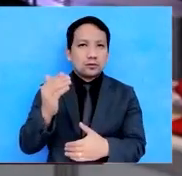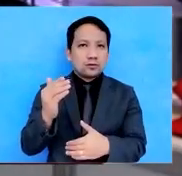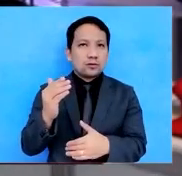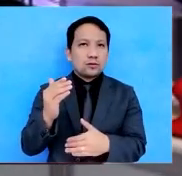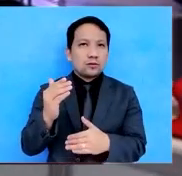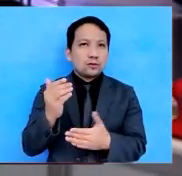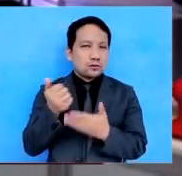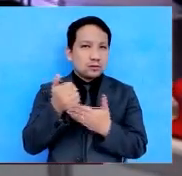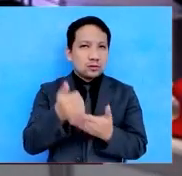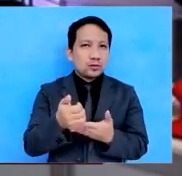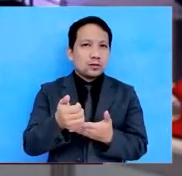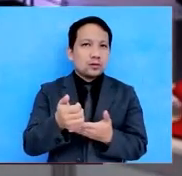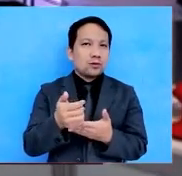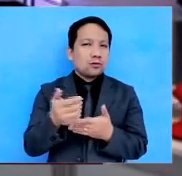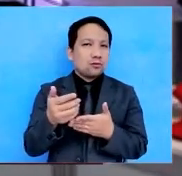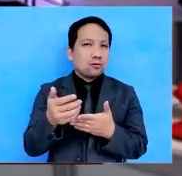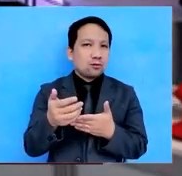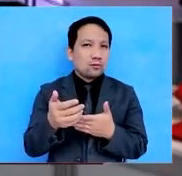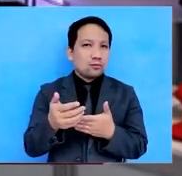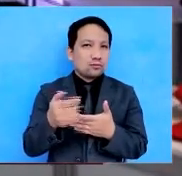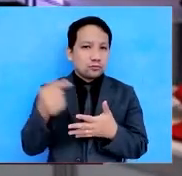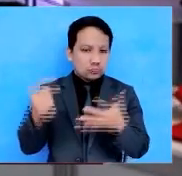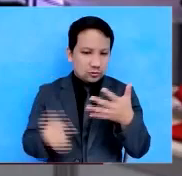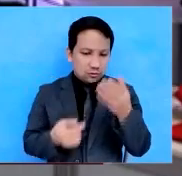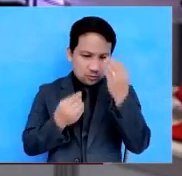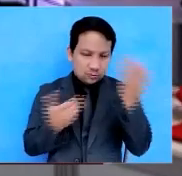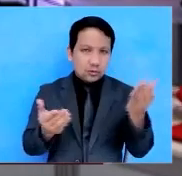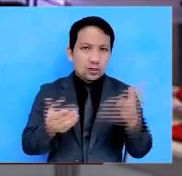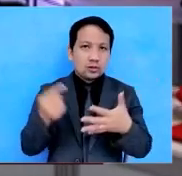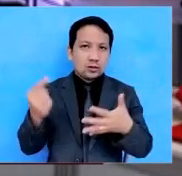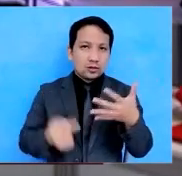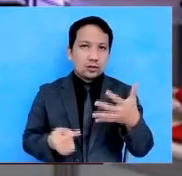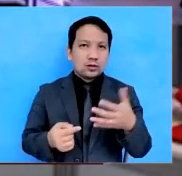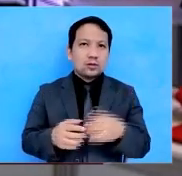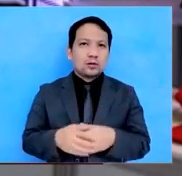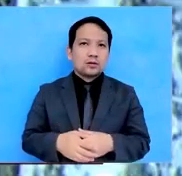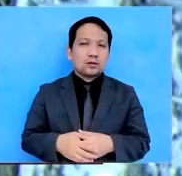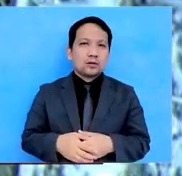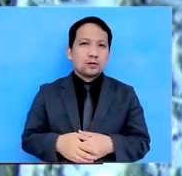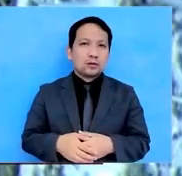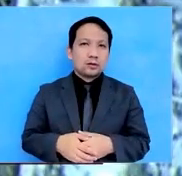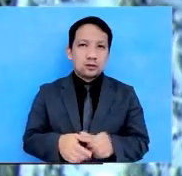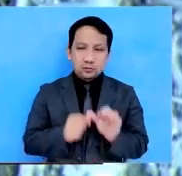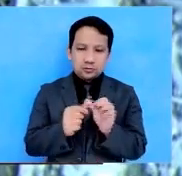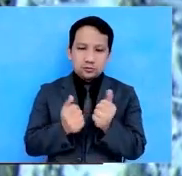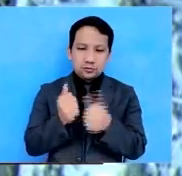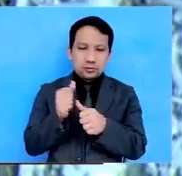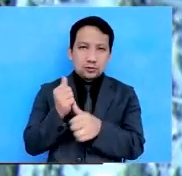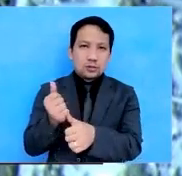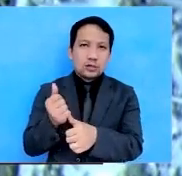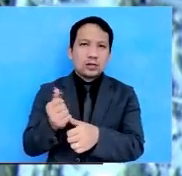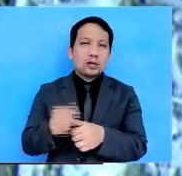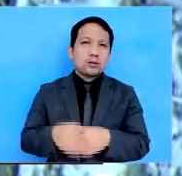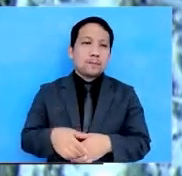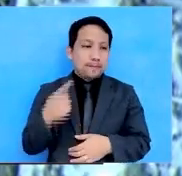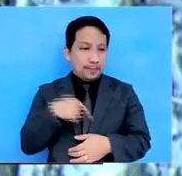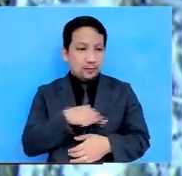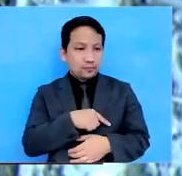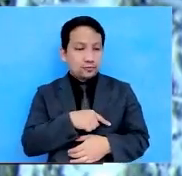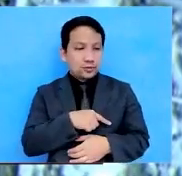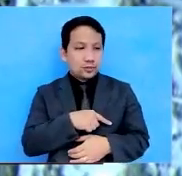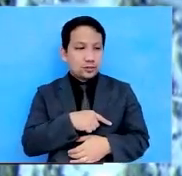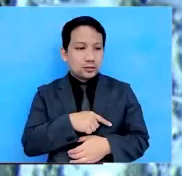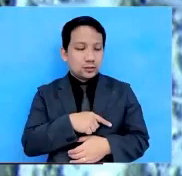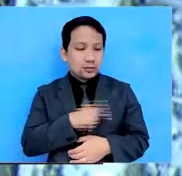right information, facts, and the best entertainment to everyone. We in government are your partners